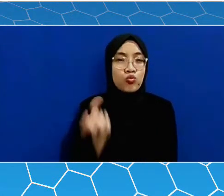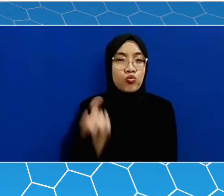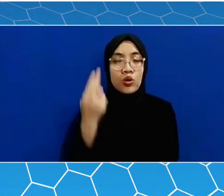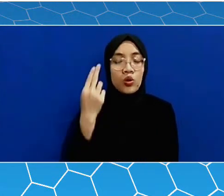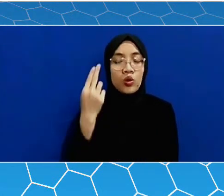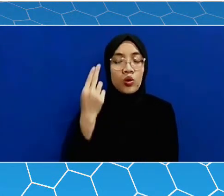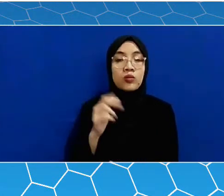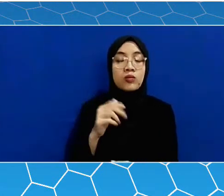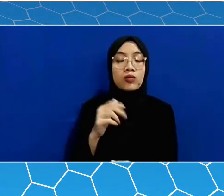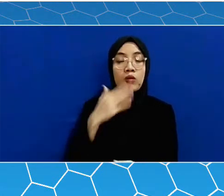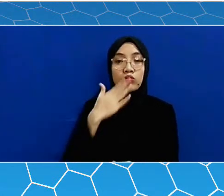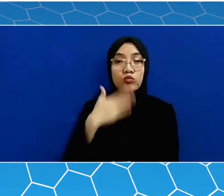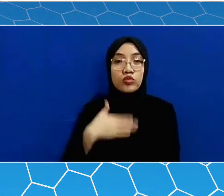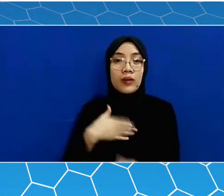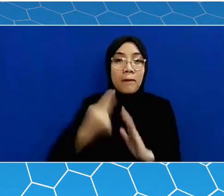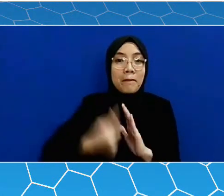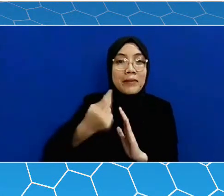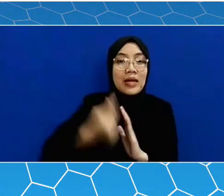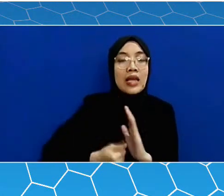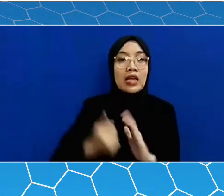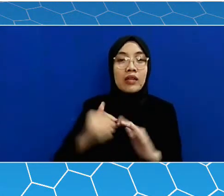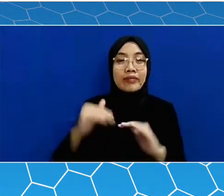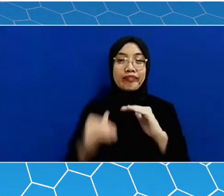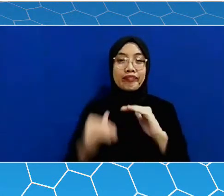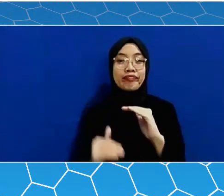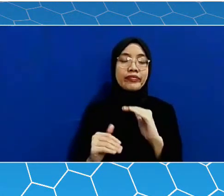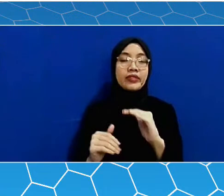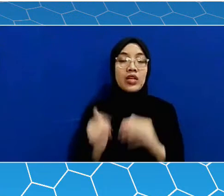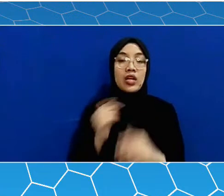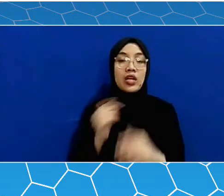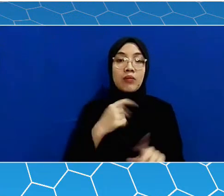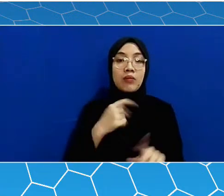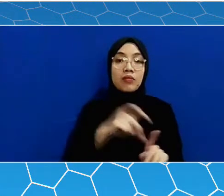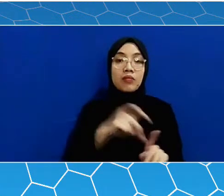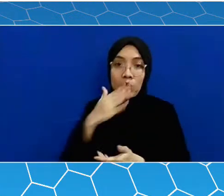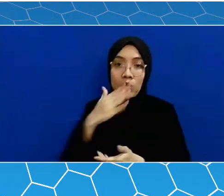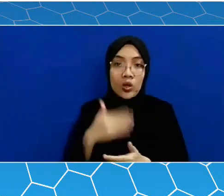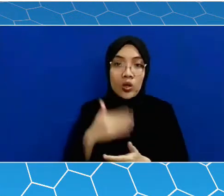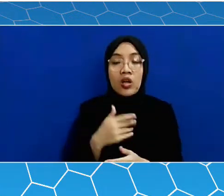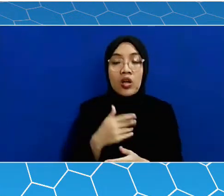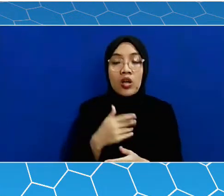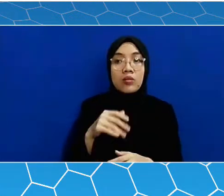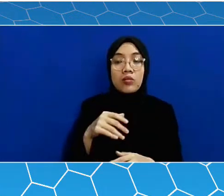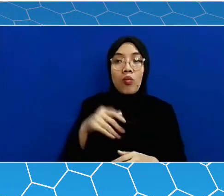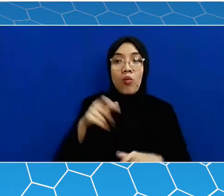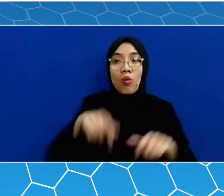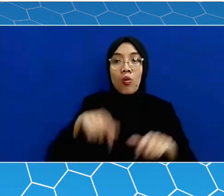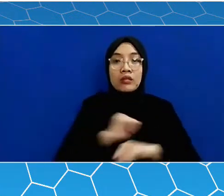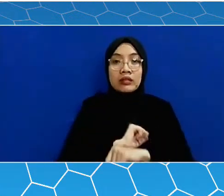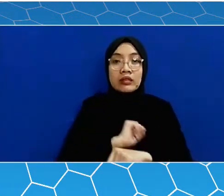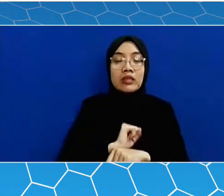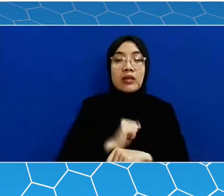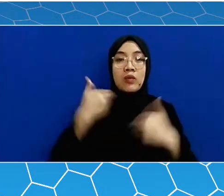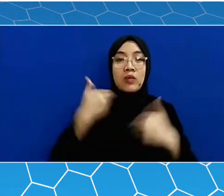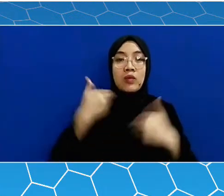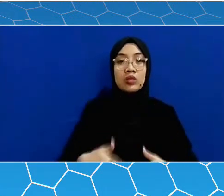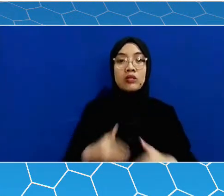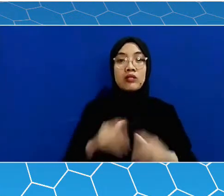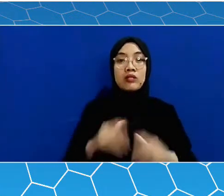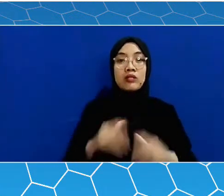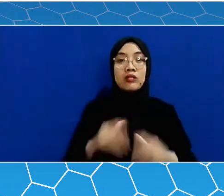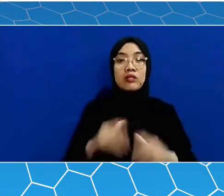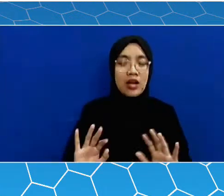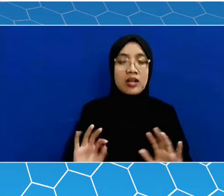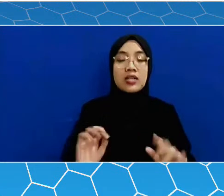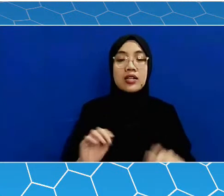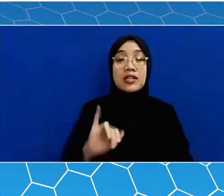use data, there is very limited human resource required to deliver this service. So we can scale it for around £1 per patient